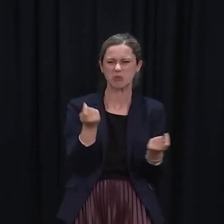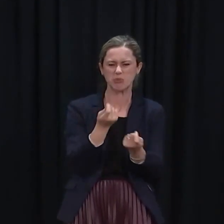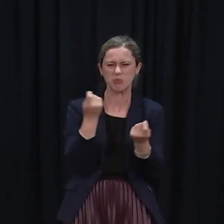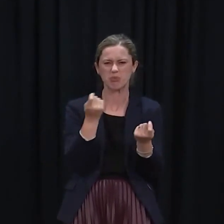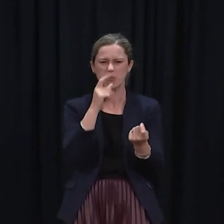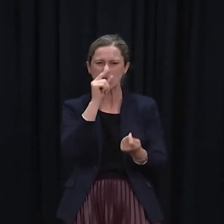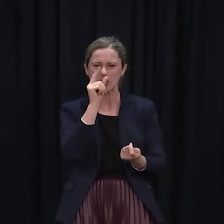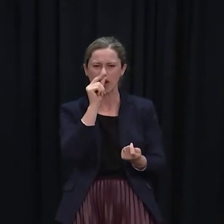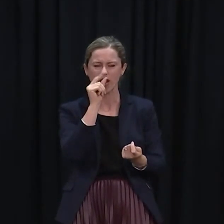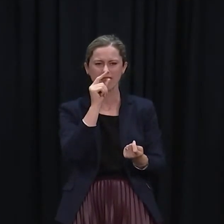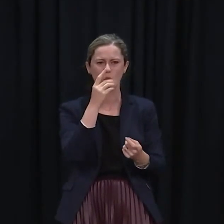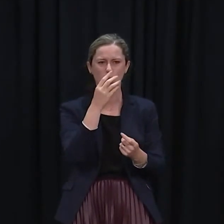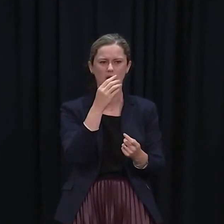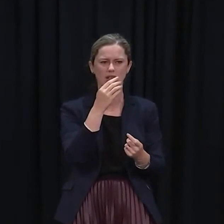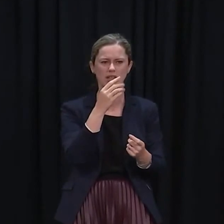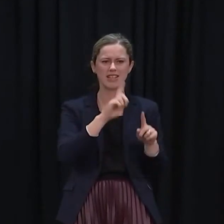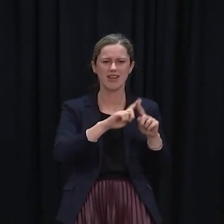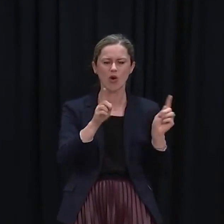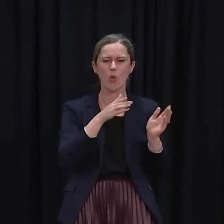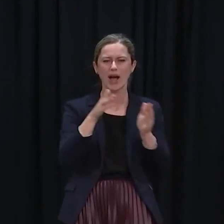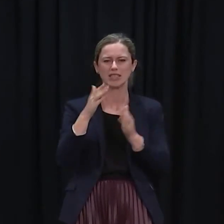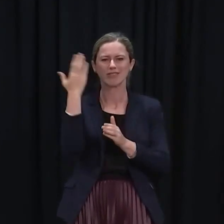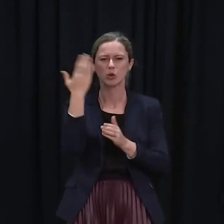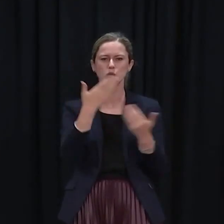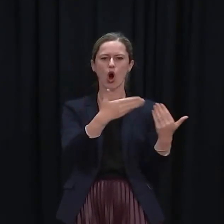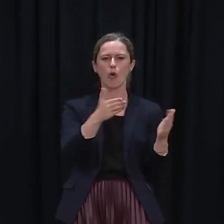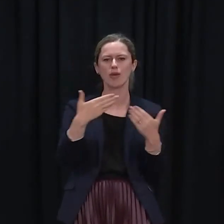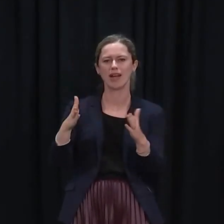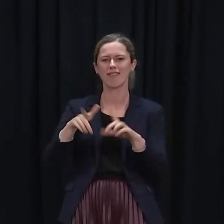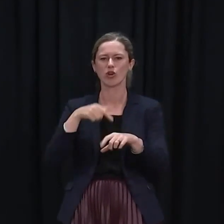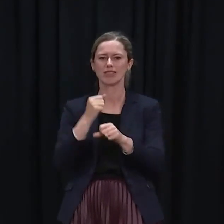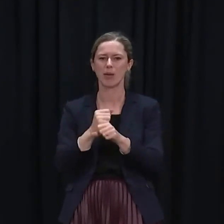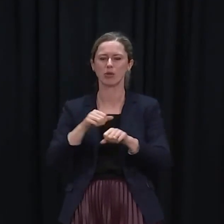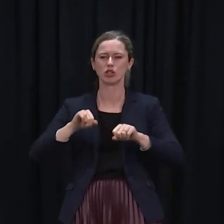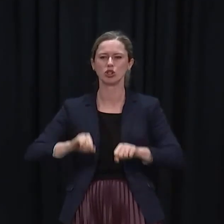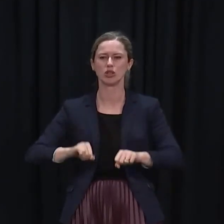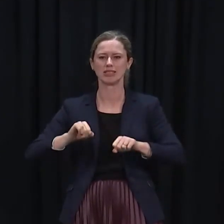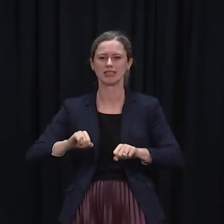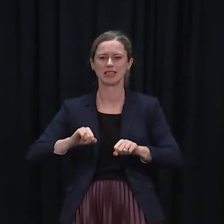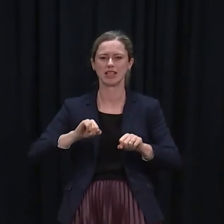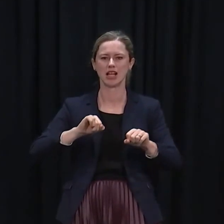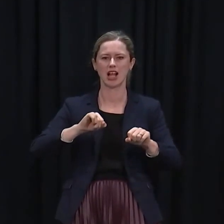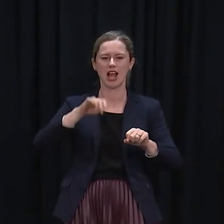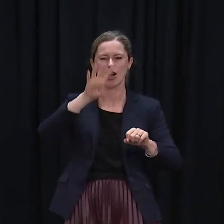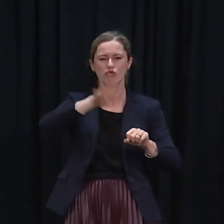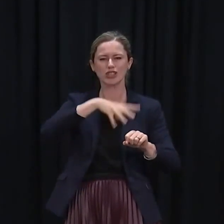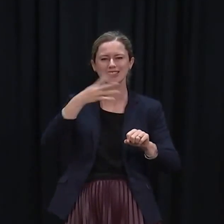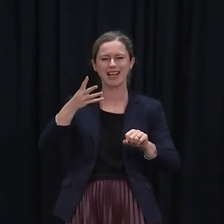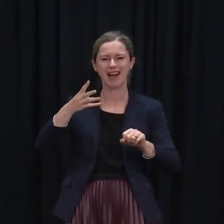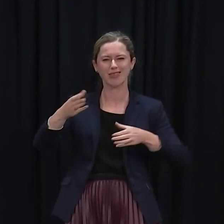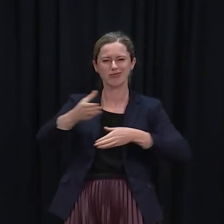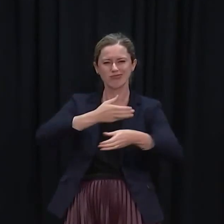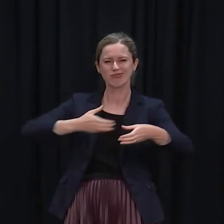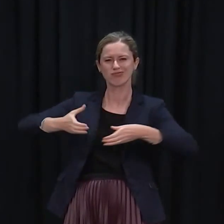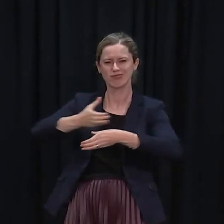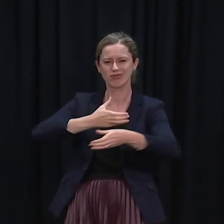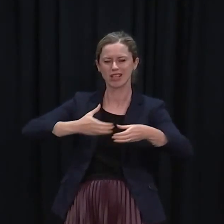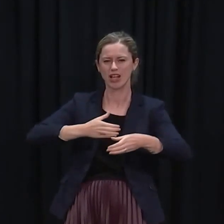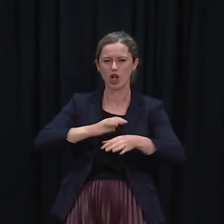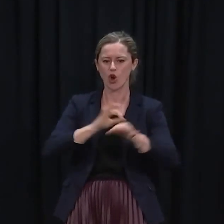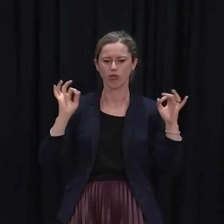some of the approaches that we've been talking about. So bringing students back effectively on a roster so that they're not all back at the same time,